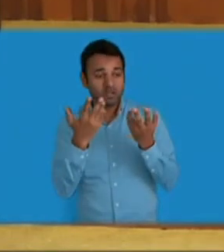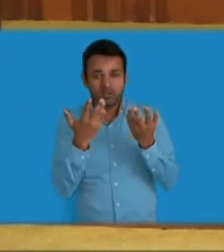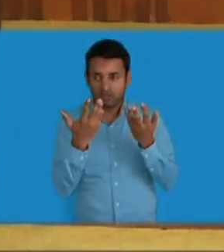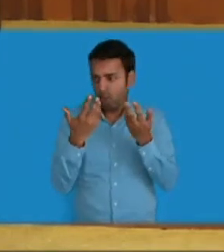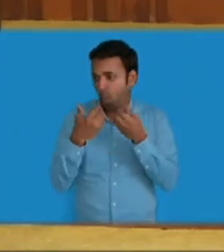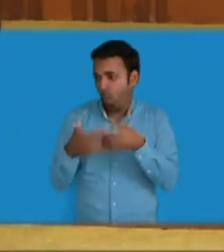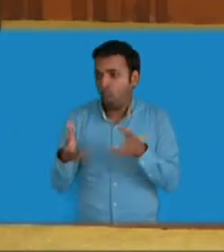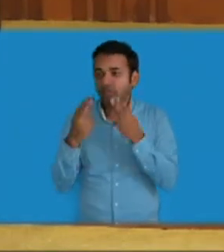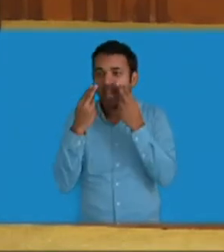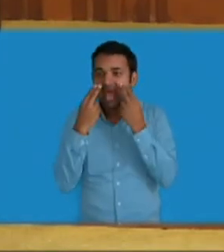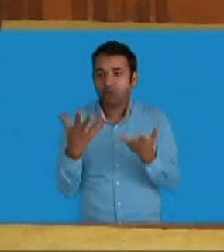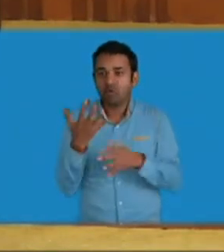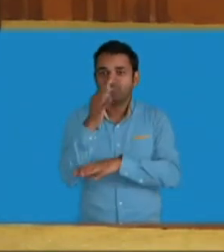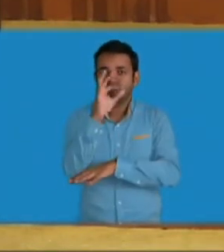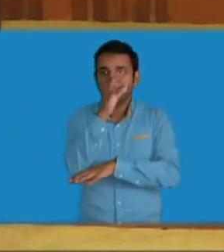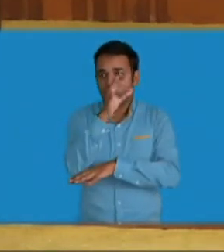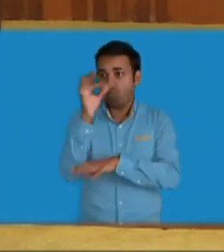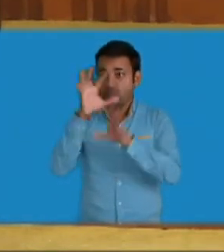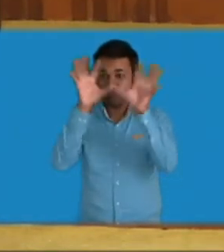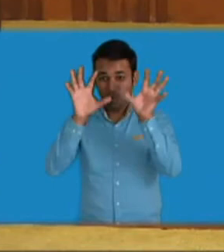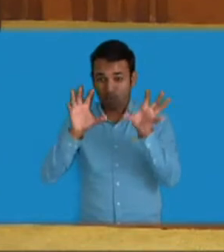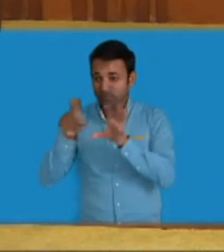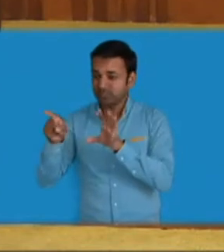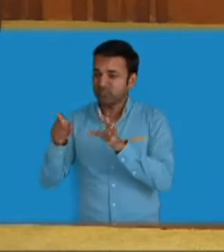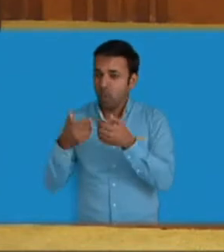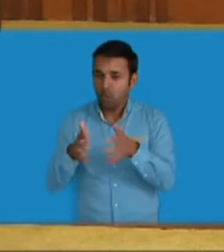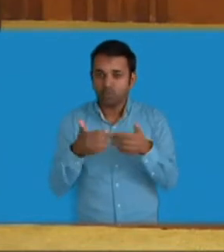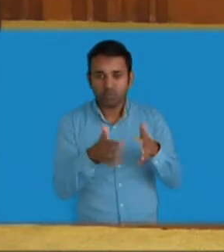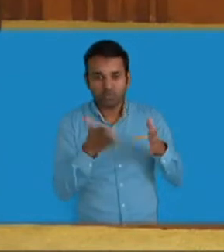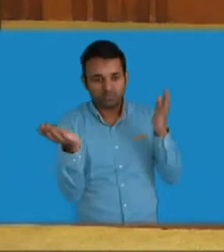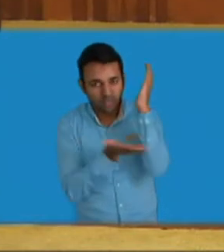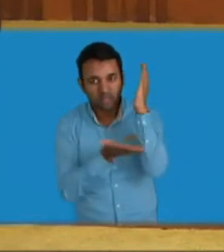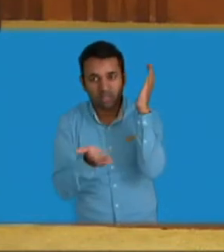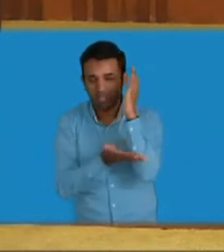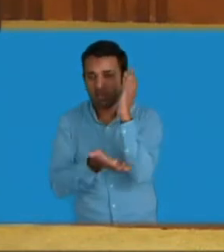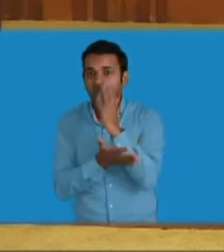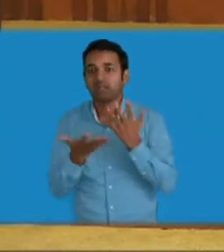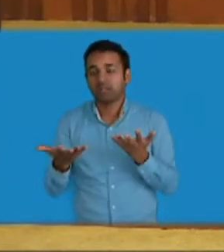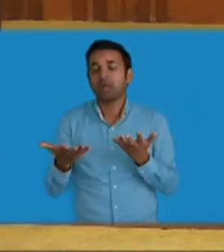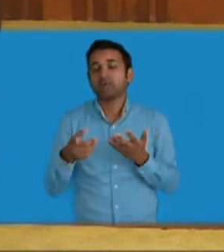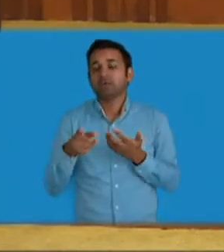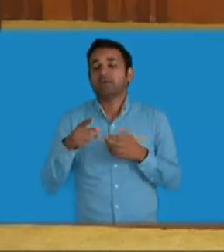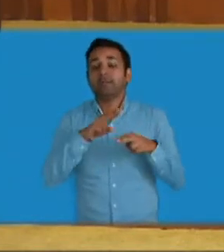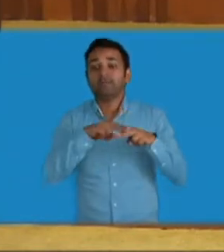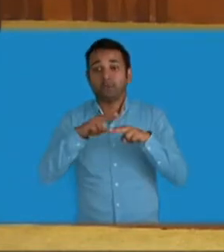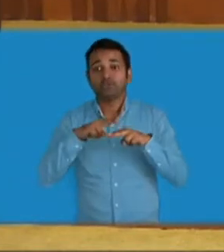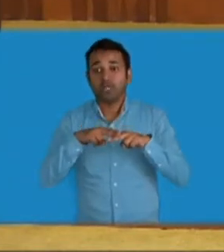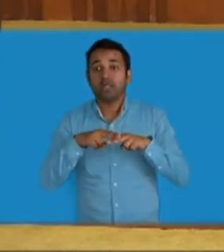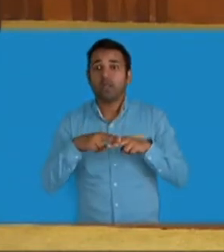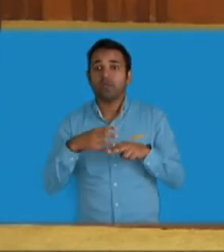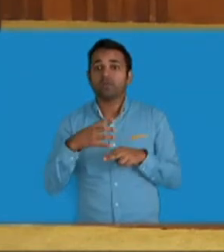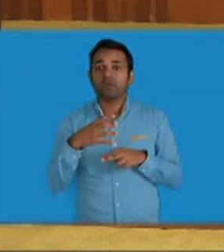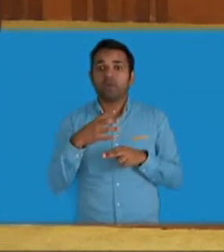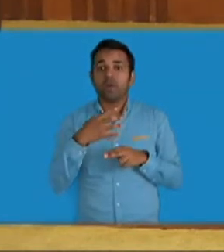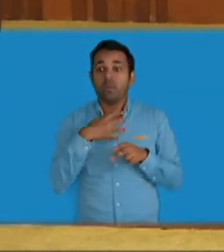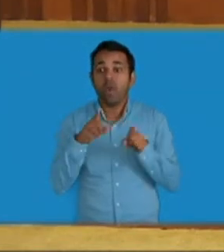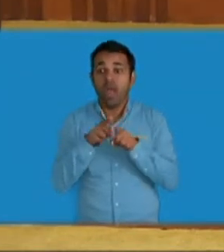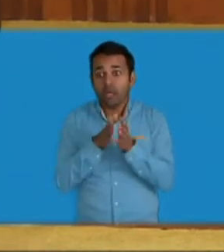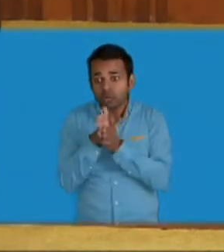It makes sense for the government and indeed for Fiji to be keen to engage globally on carbon trading by